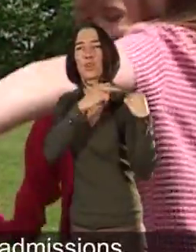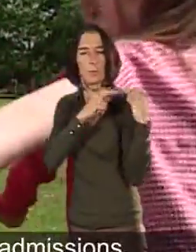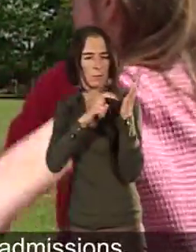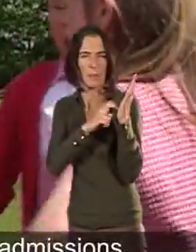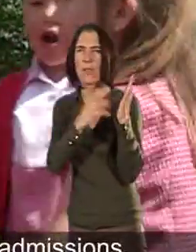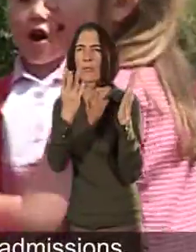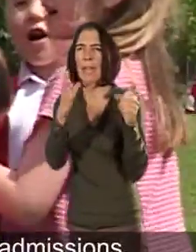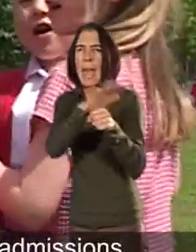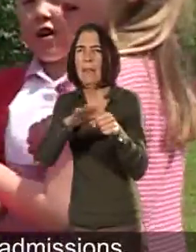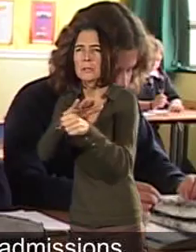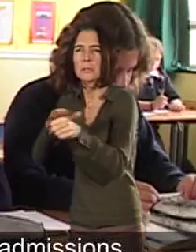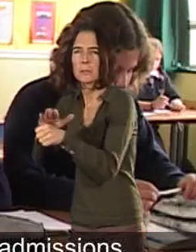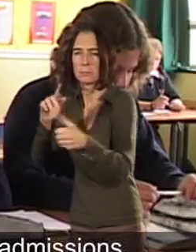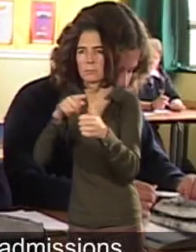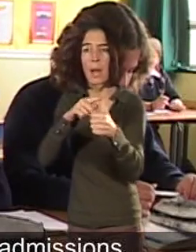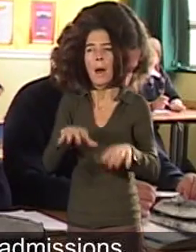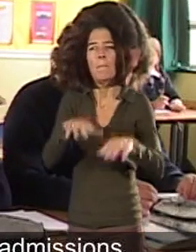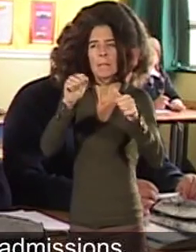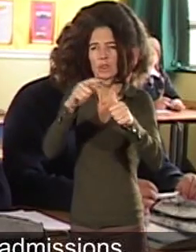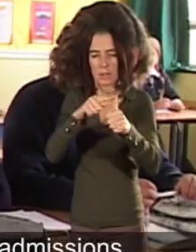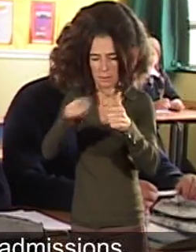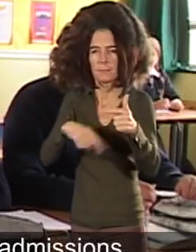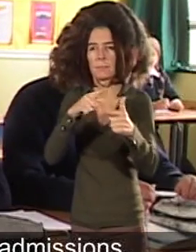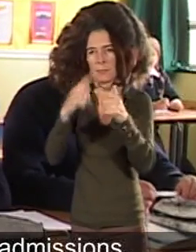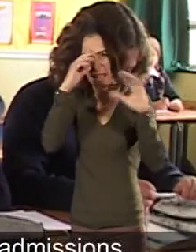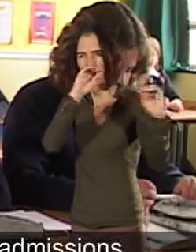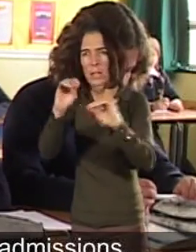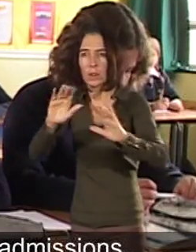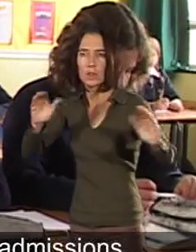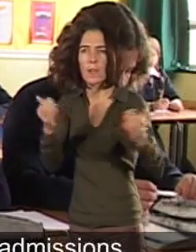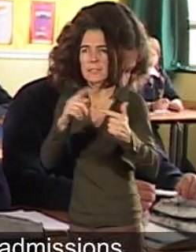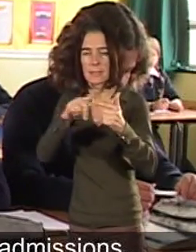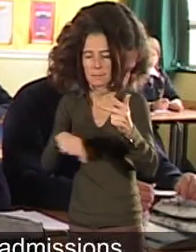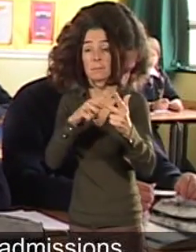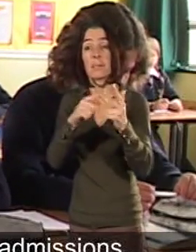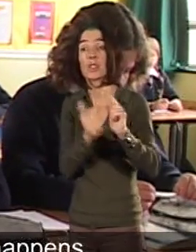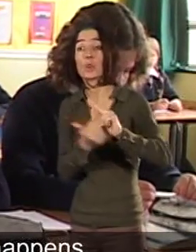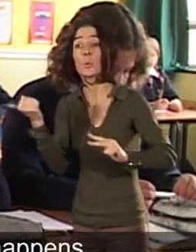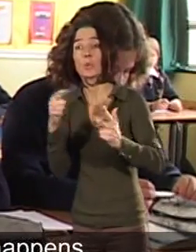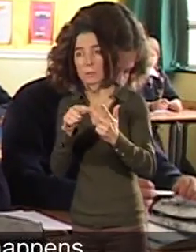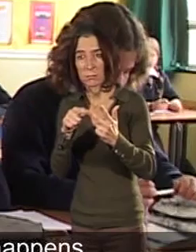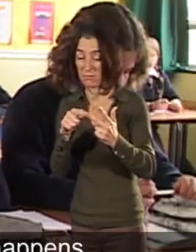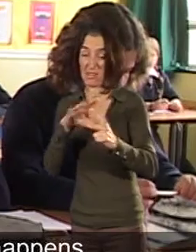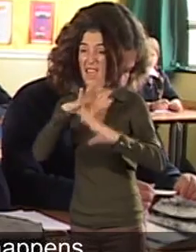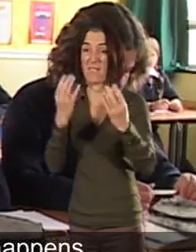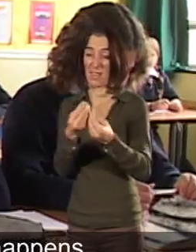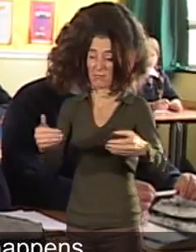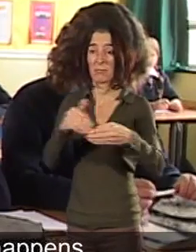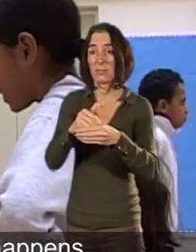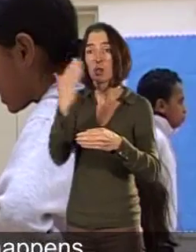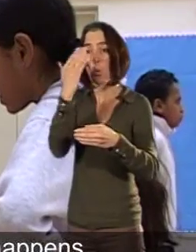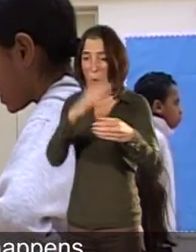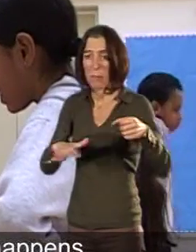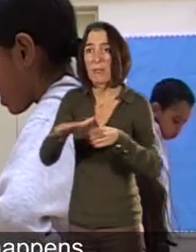The duty covers three main areas: admissions, education and associated services, and exclusions. In